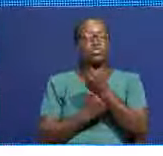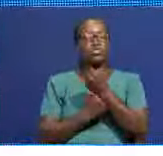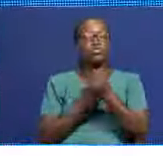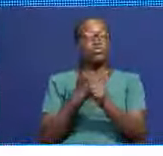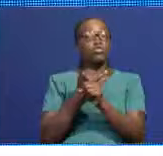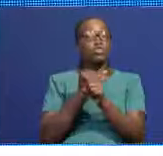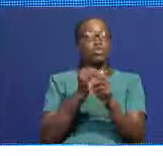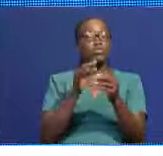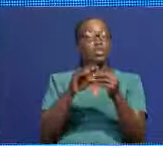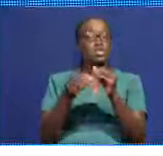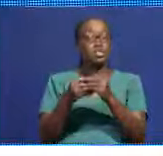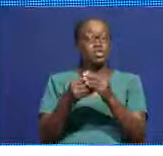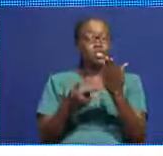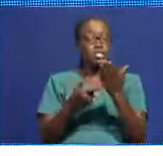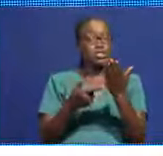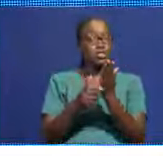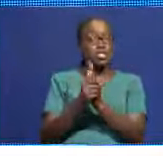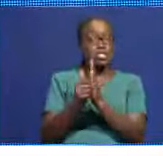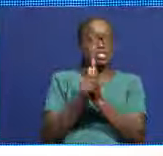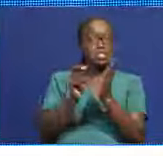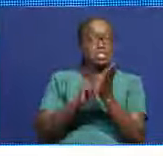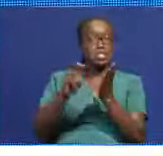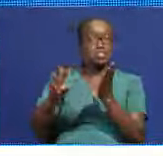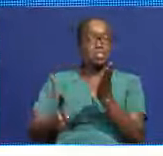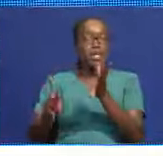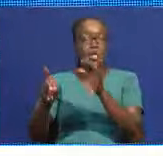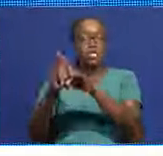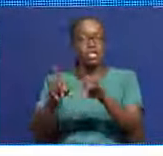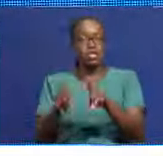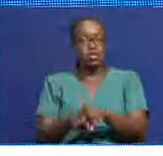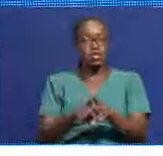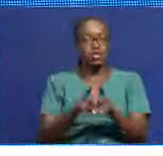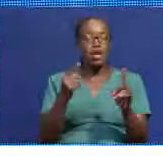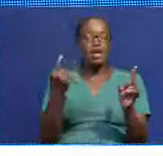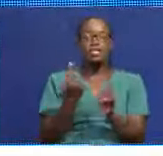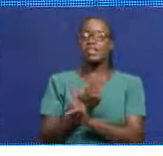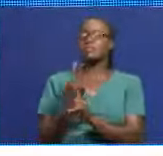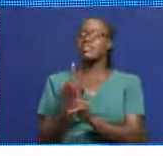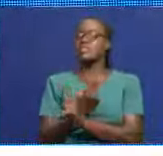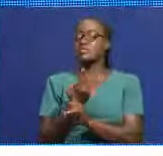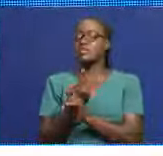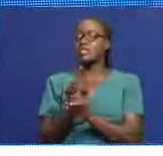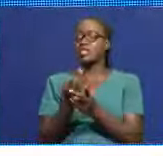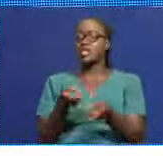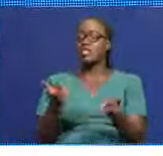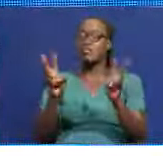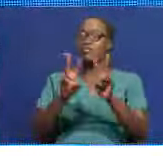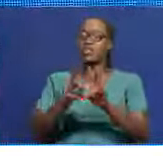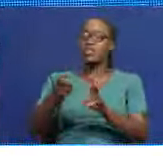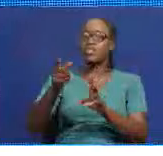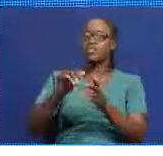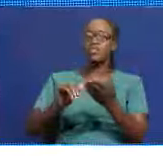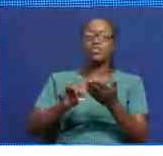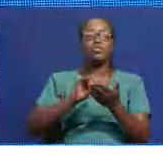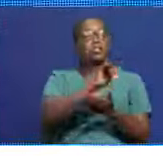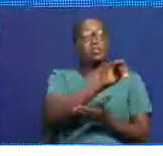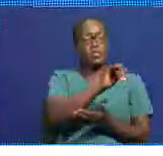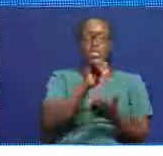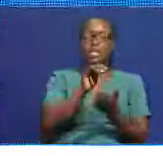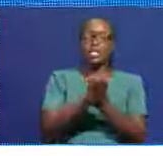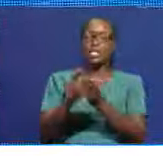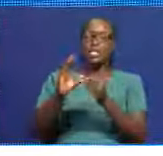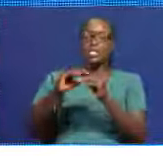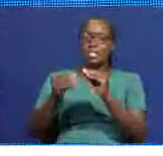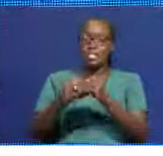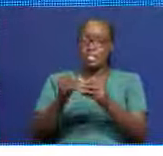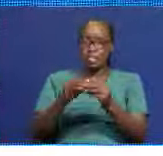job creation, technology and skills transfer, as well as diversification and value addition of exports, together with the creation